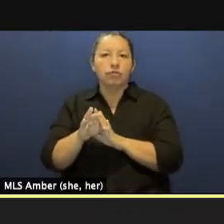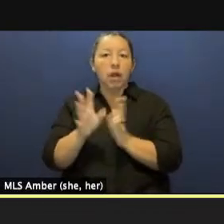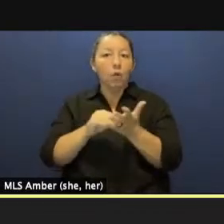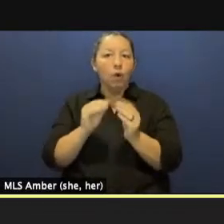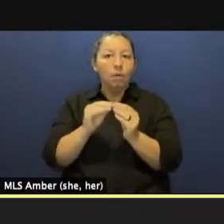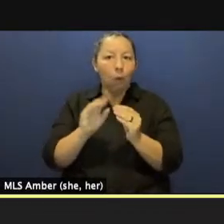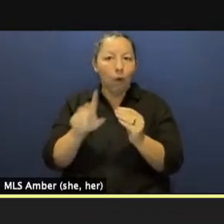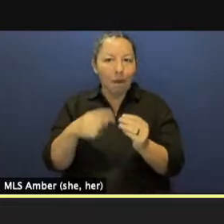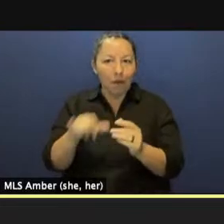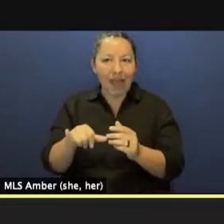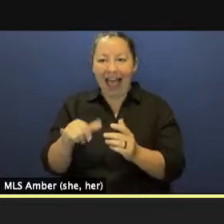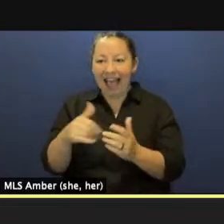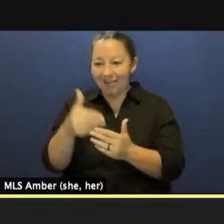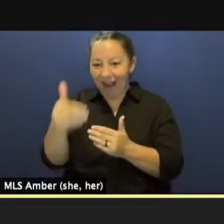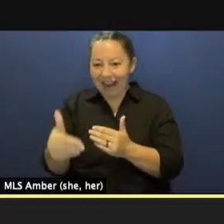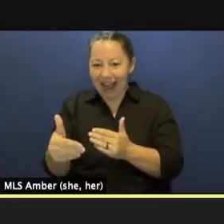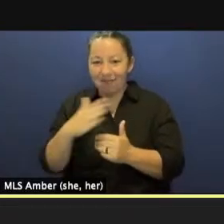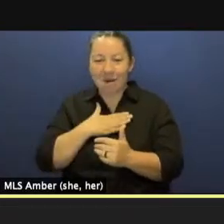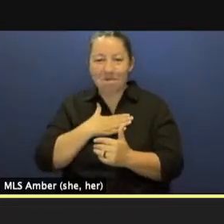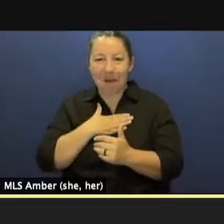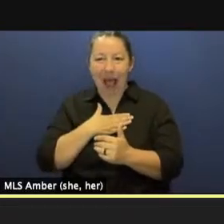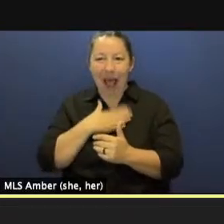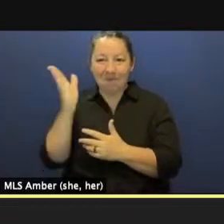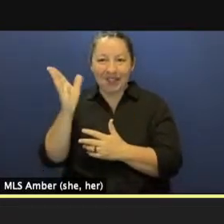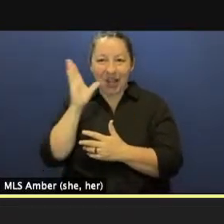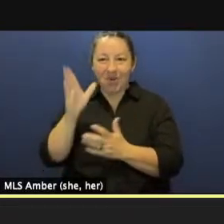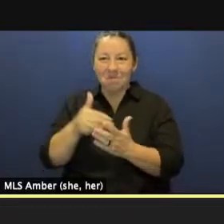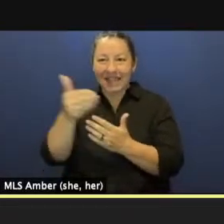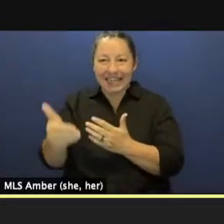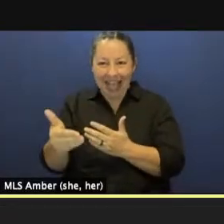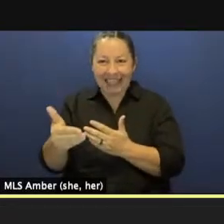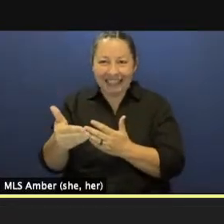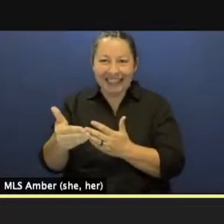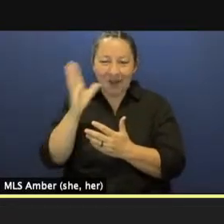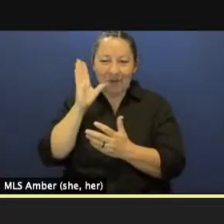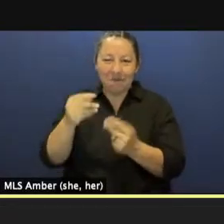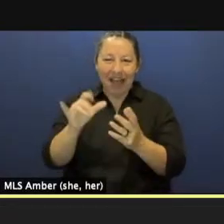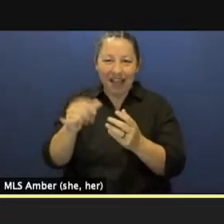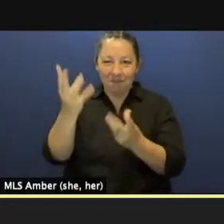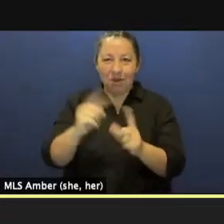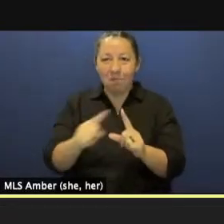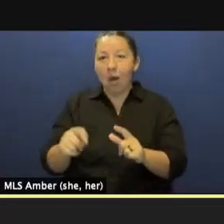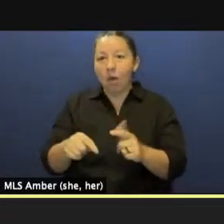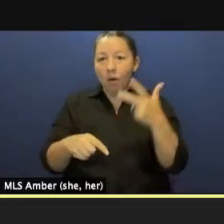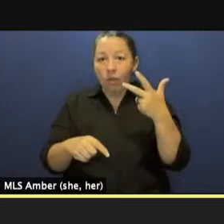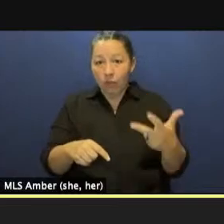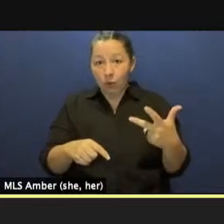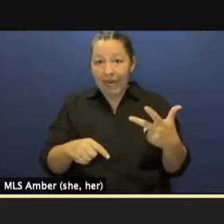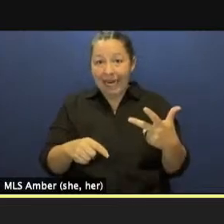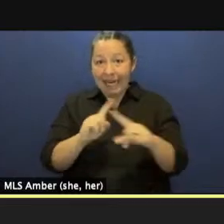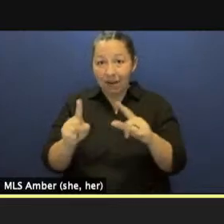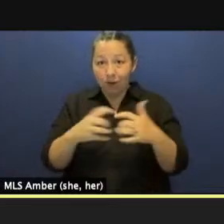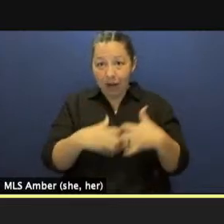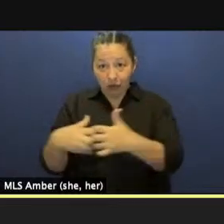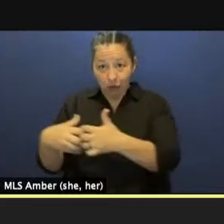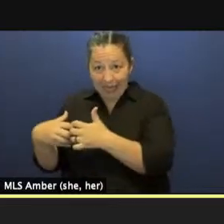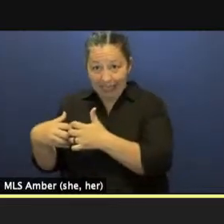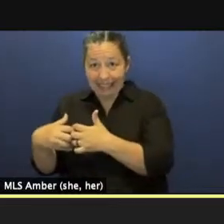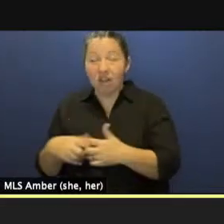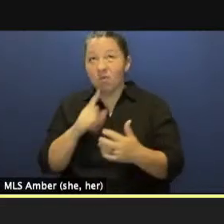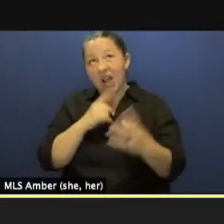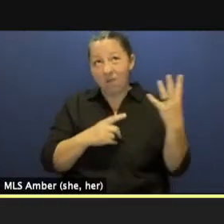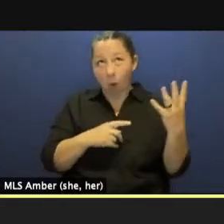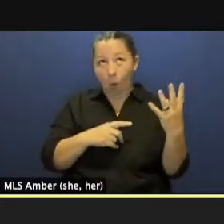right after my presentation here. We're carrying 3 different instruments, but really 4 instruments. 3 of them